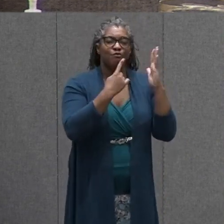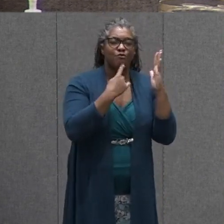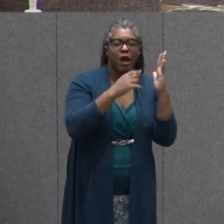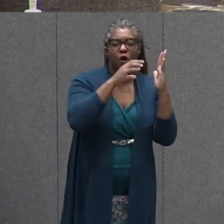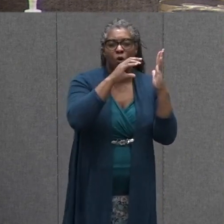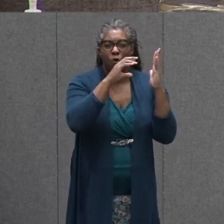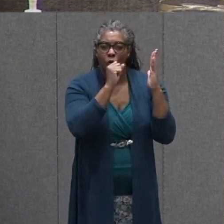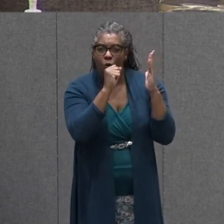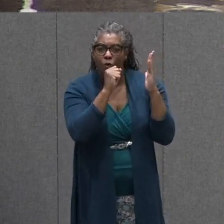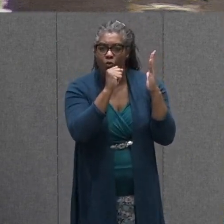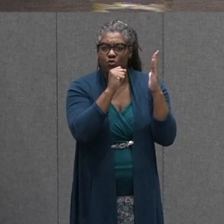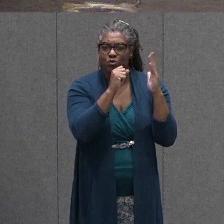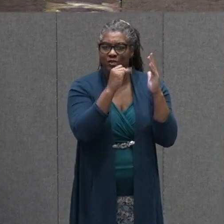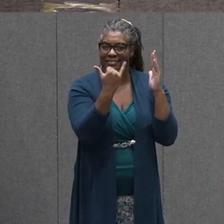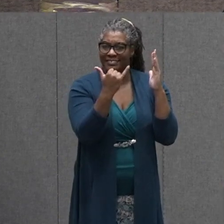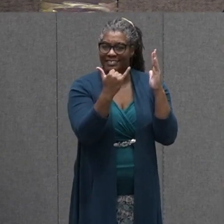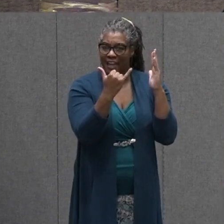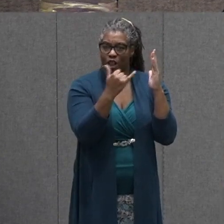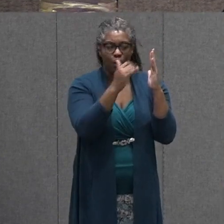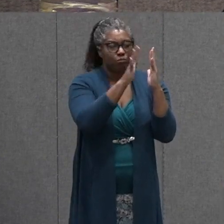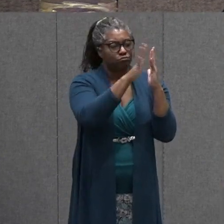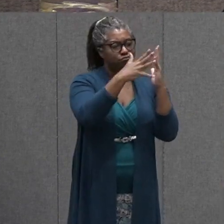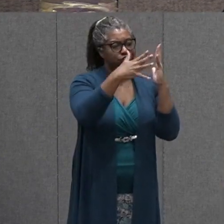sound. So we're going to try it the both ways.